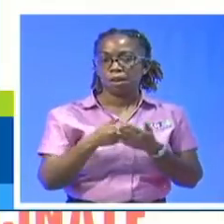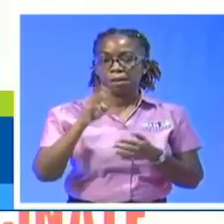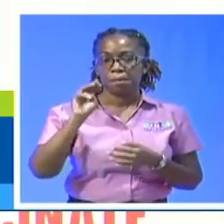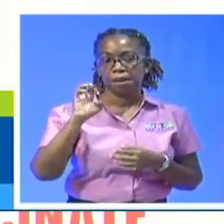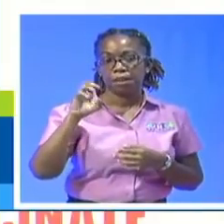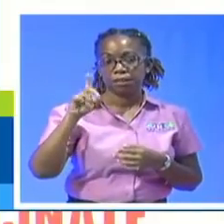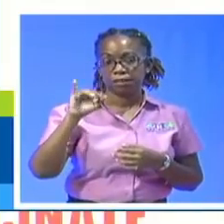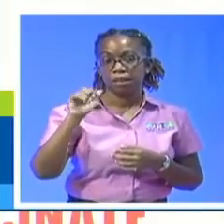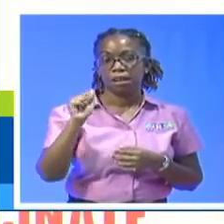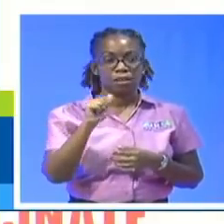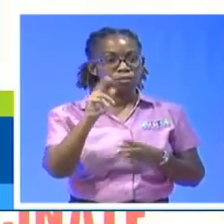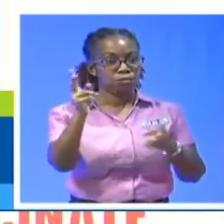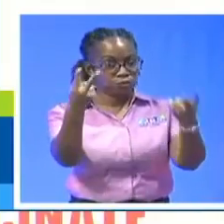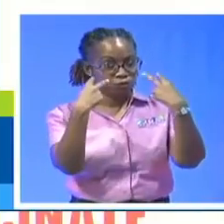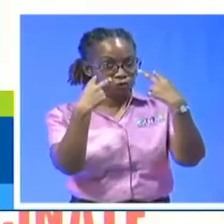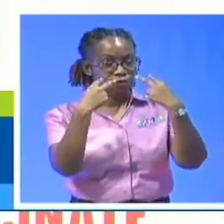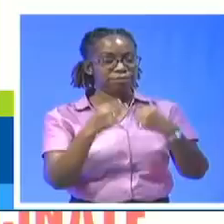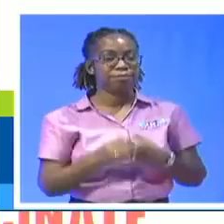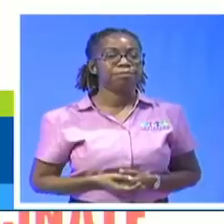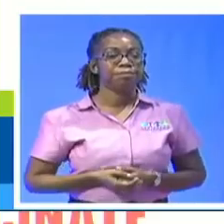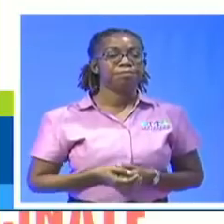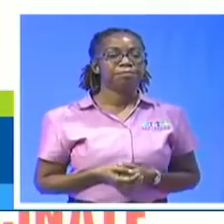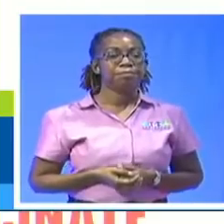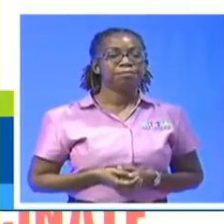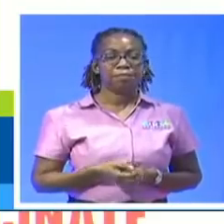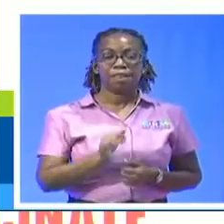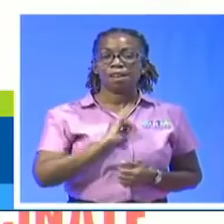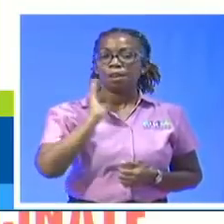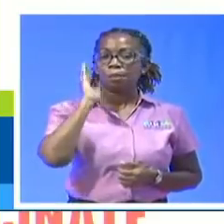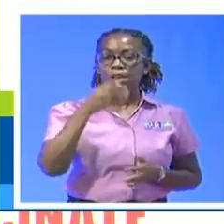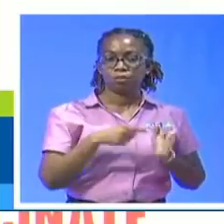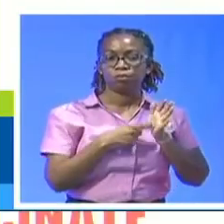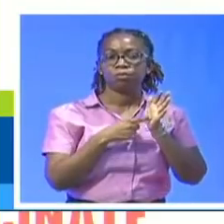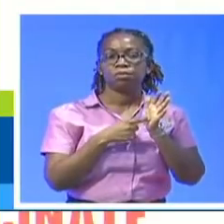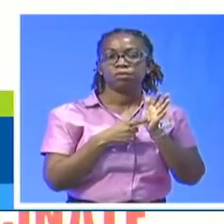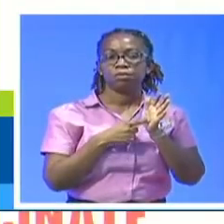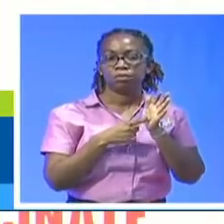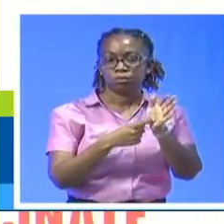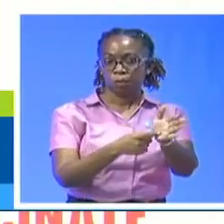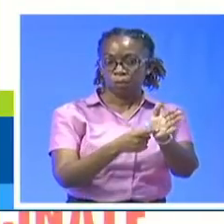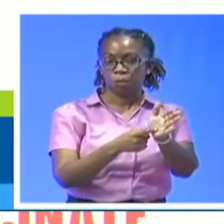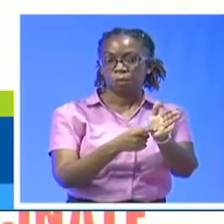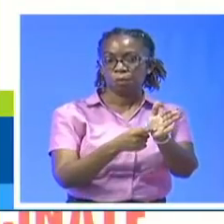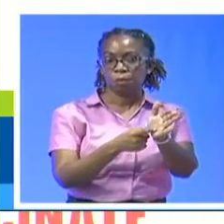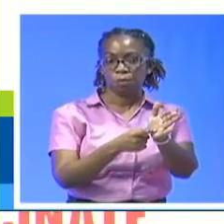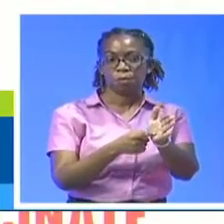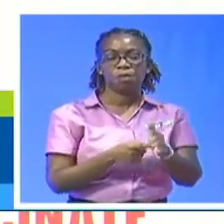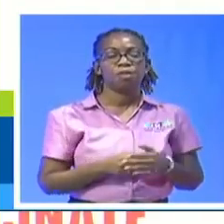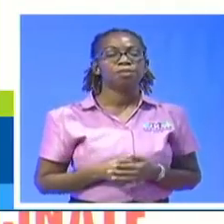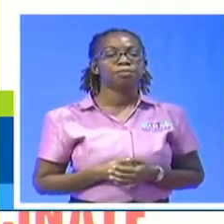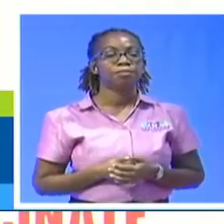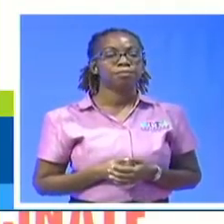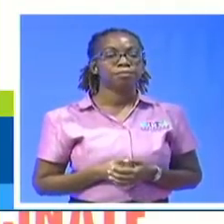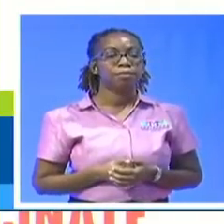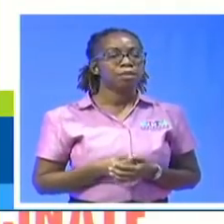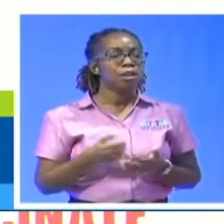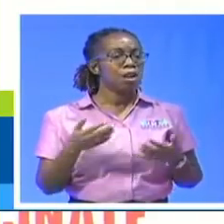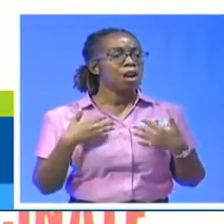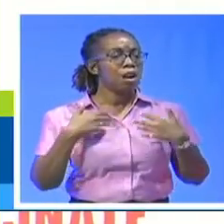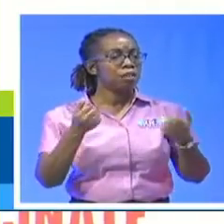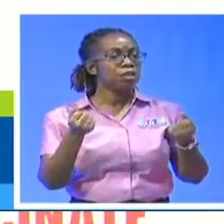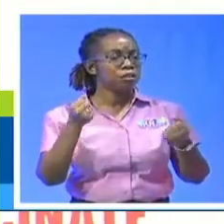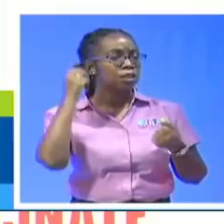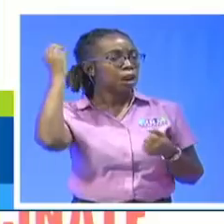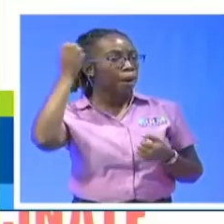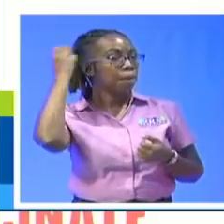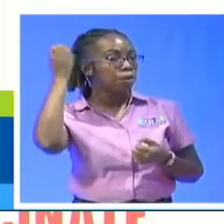viewing and listening public. I will move forward with my presentation to create context. The Health Emergency Operations Center is